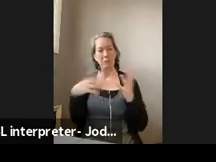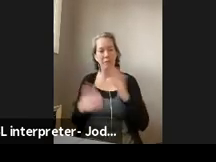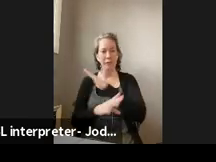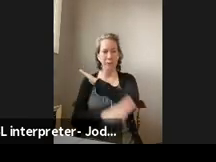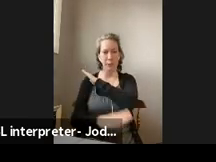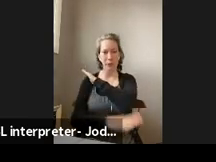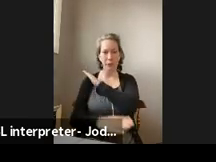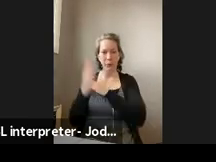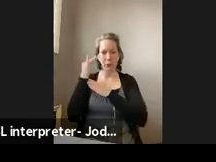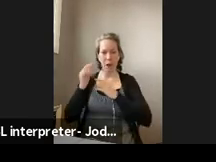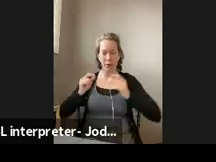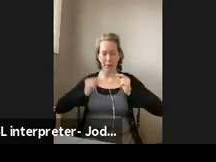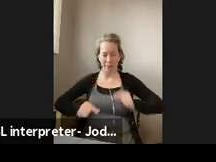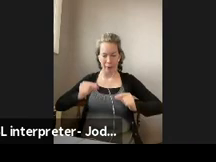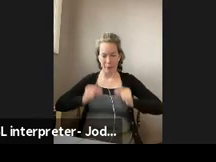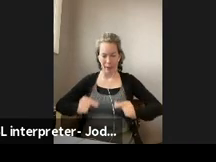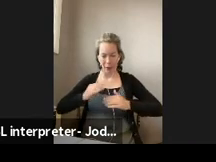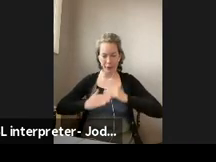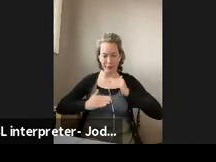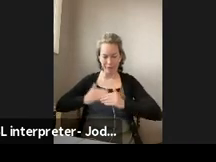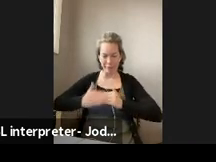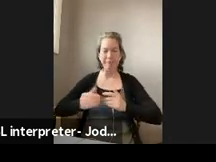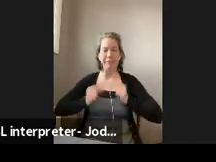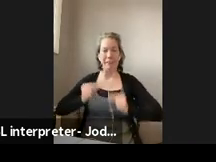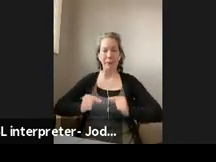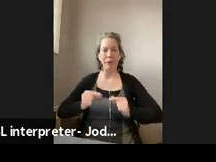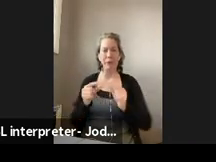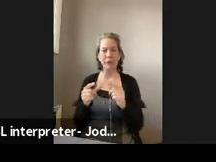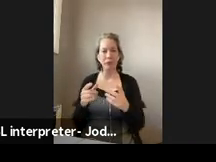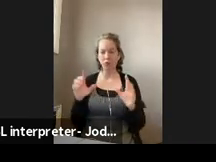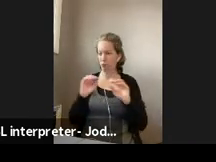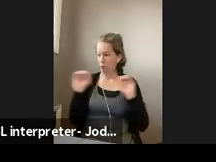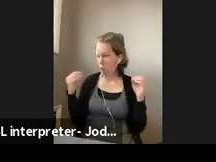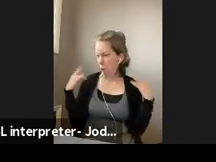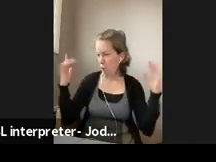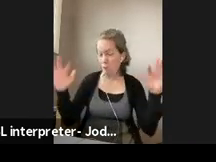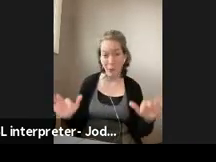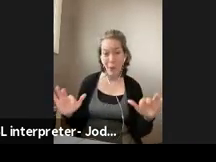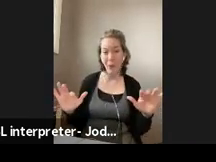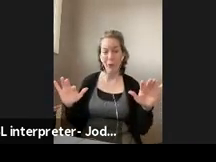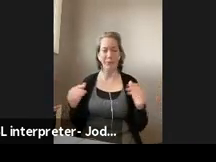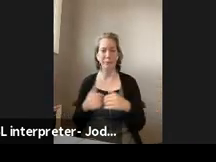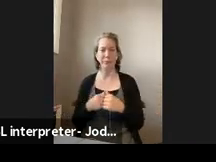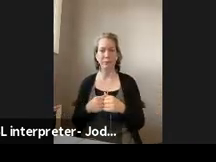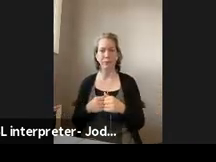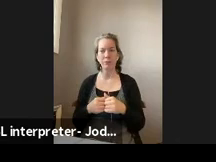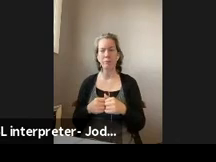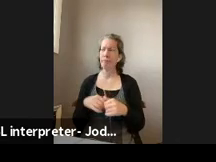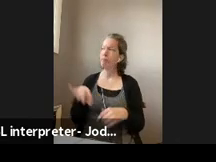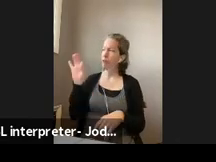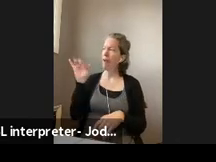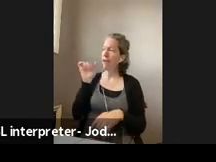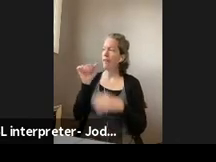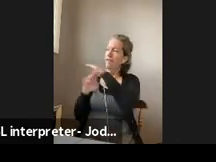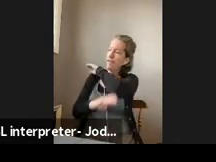you can layer down, you don't have to worry about snow. You know? I like the fall fashion. I don't know if folks are going to agree with